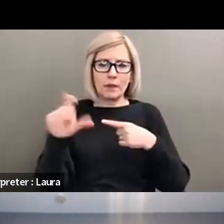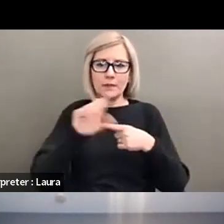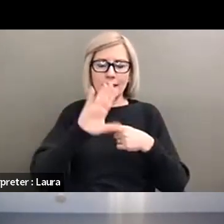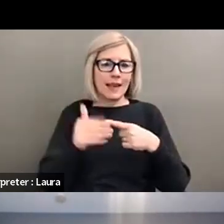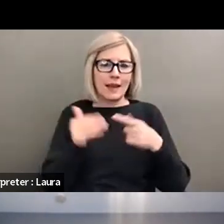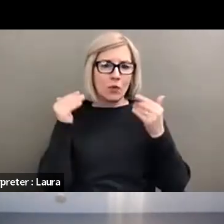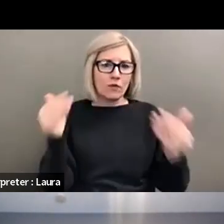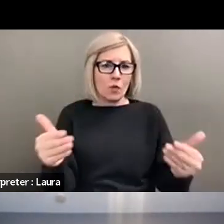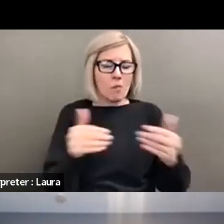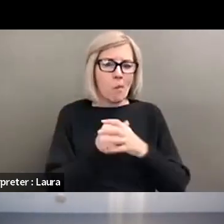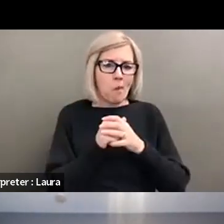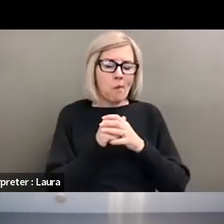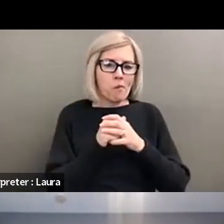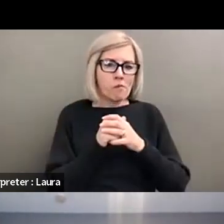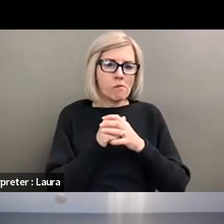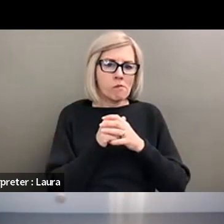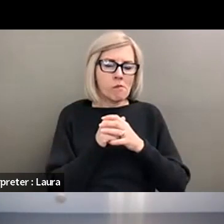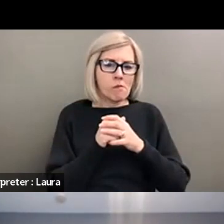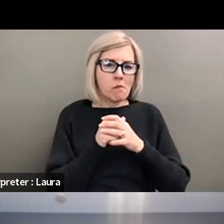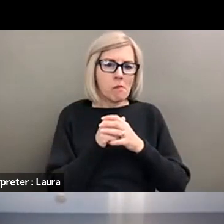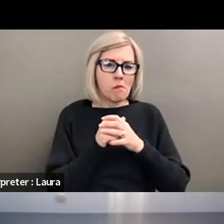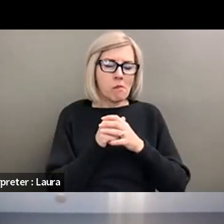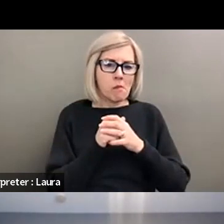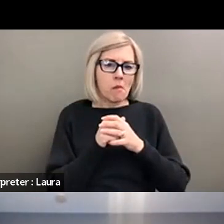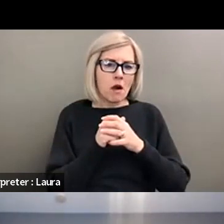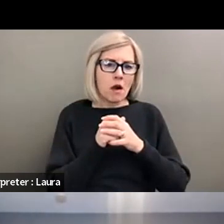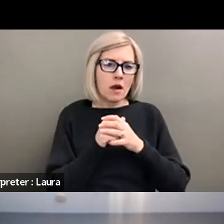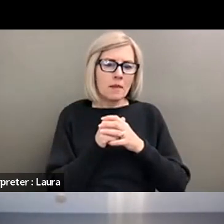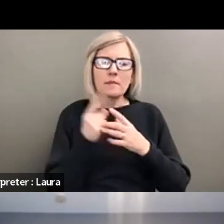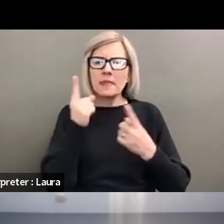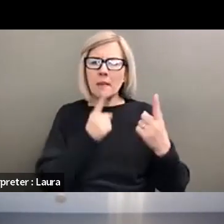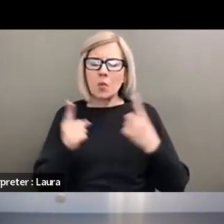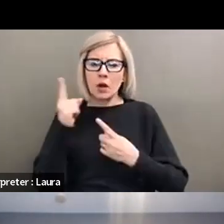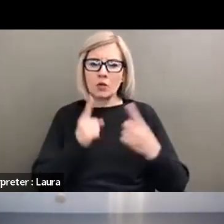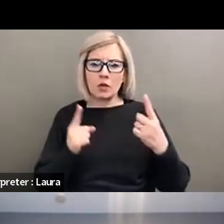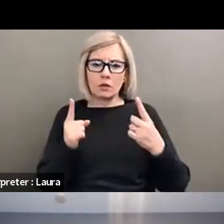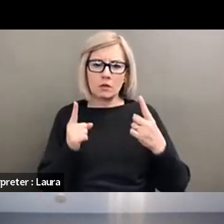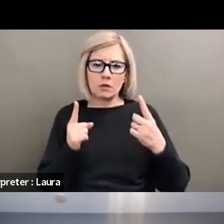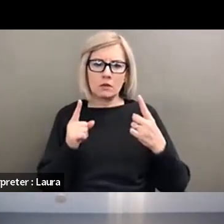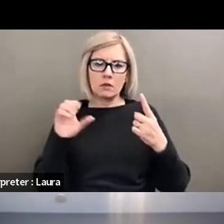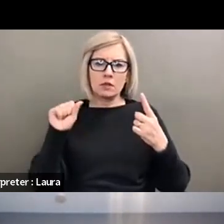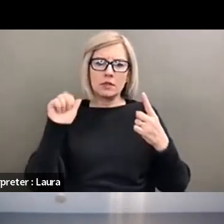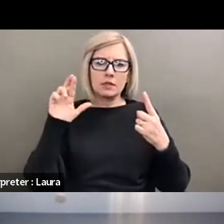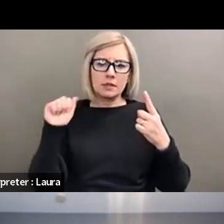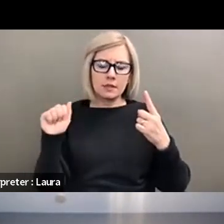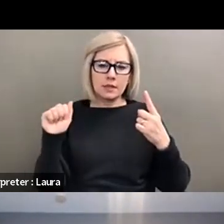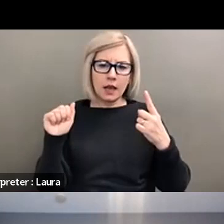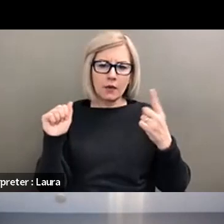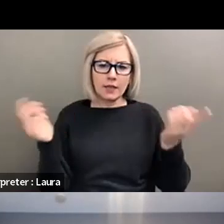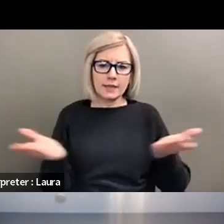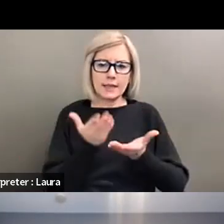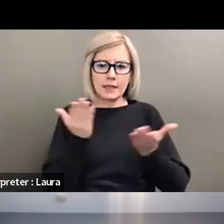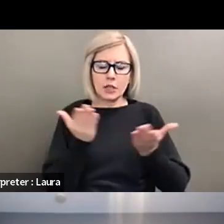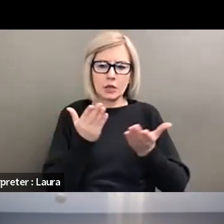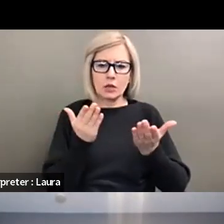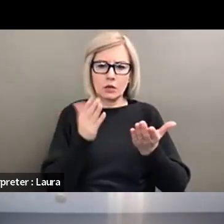moved forward. But I'm wondering if I know Sarah Trungariet's on